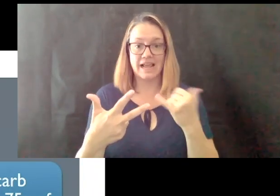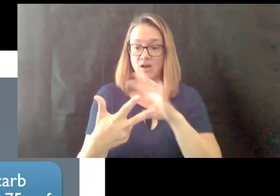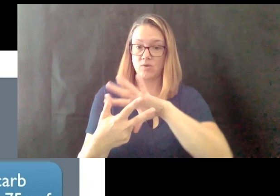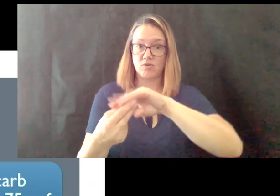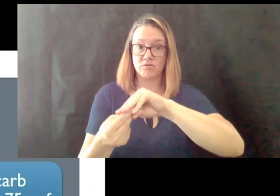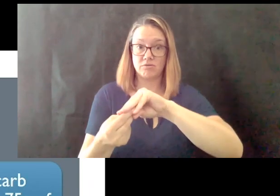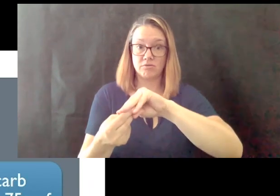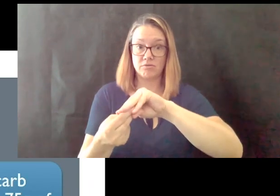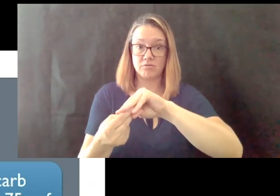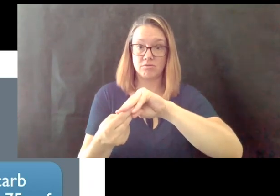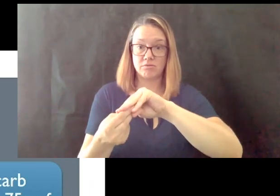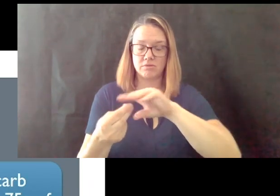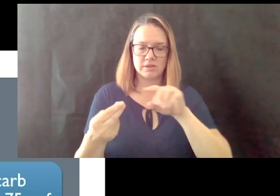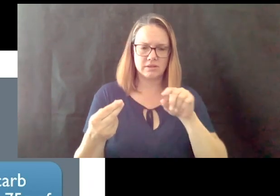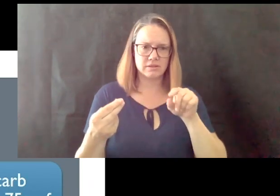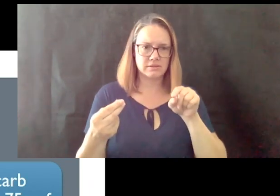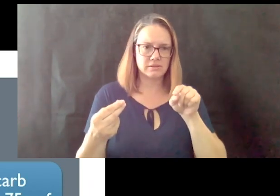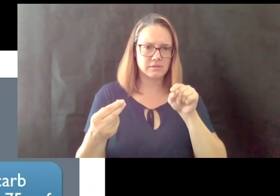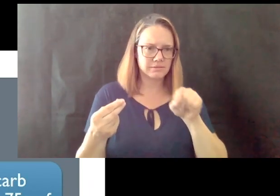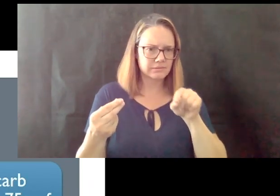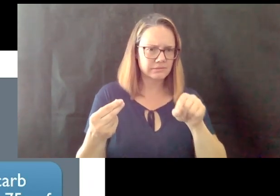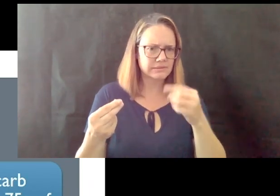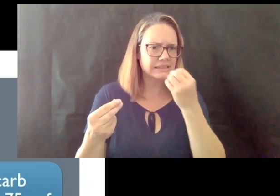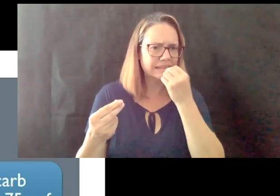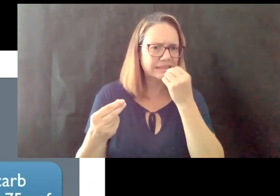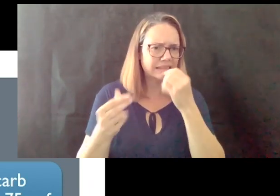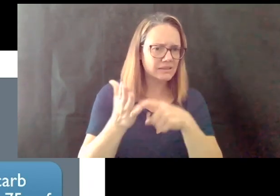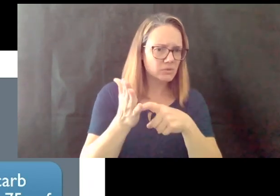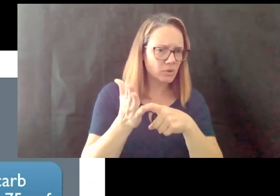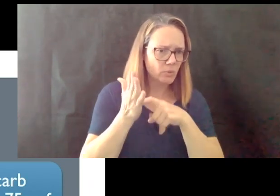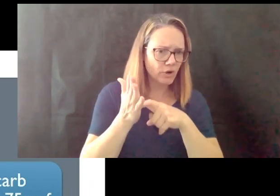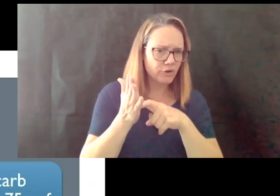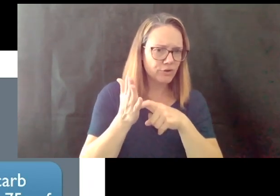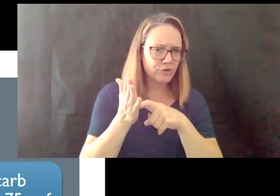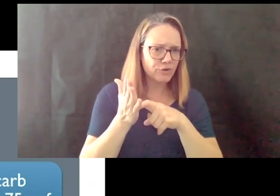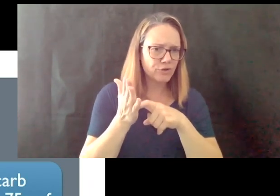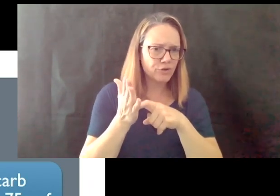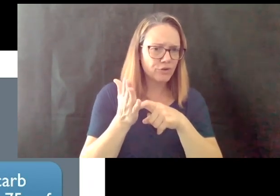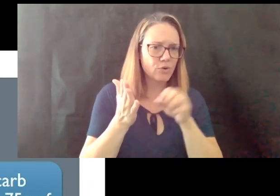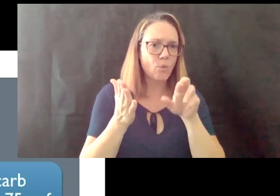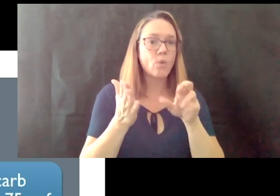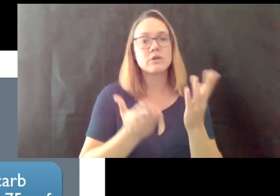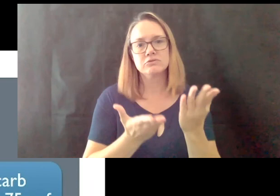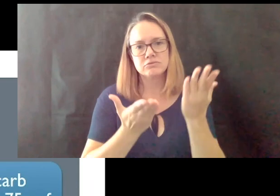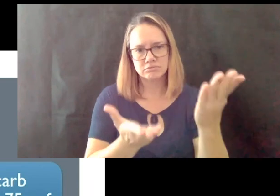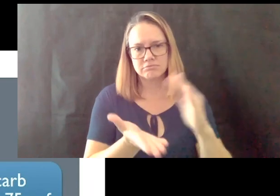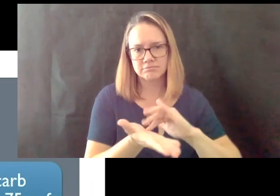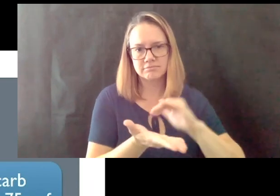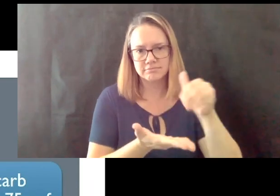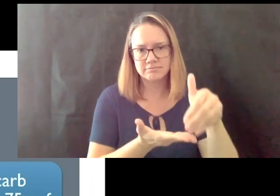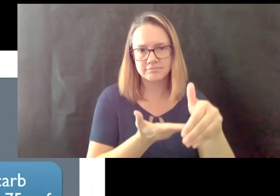just, can we put them all together and make sure that we're actually eating the required or